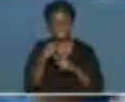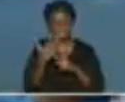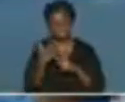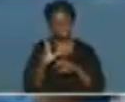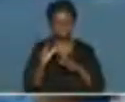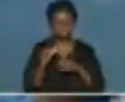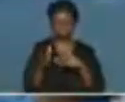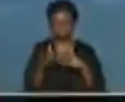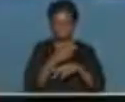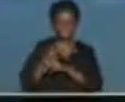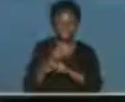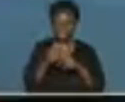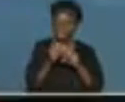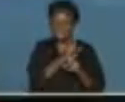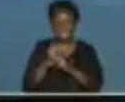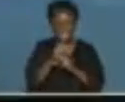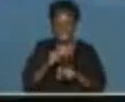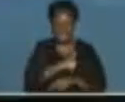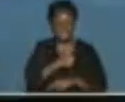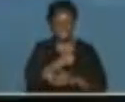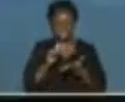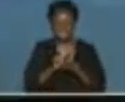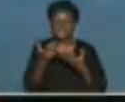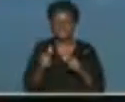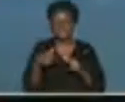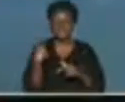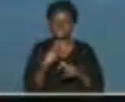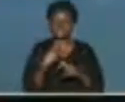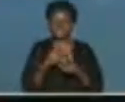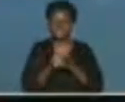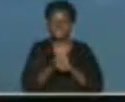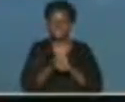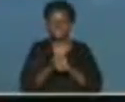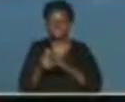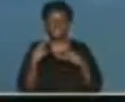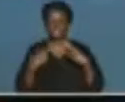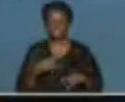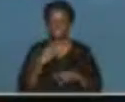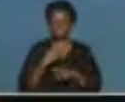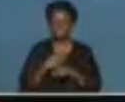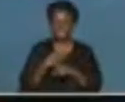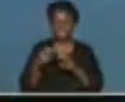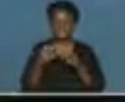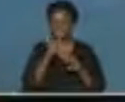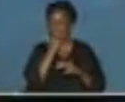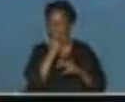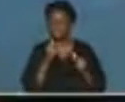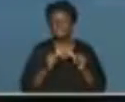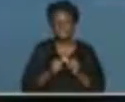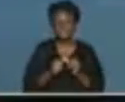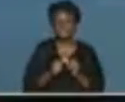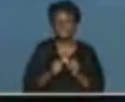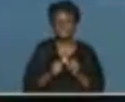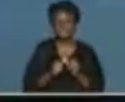nonchalant attitudes that allow these human rights violations to continue. They're simple as their online